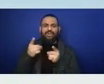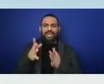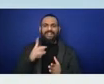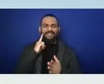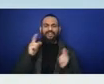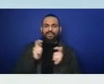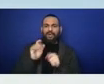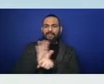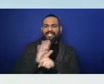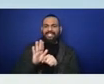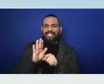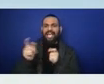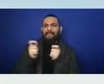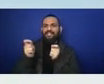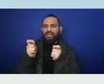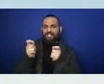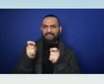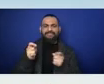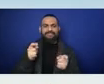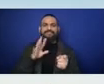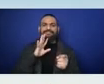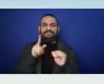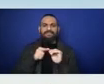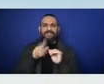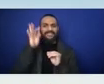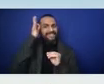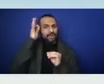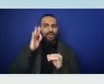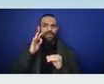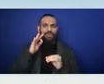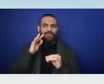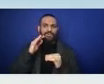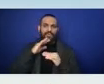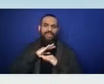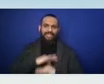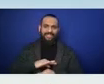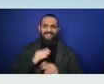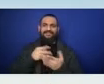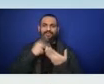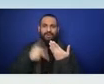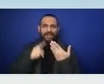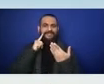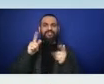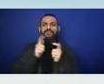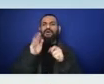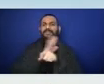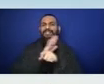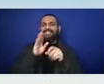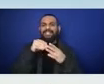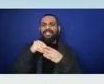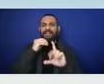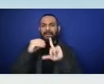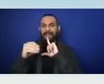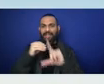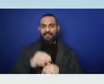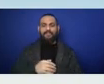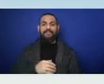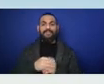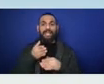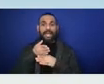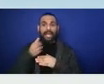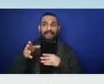And he's going to talk about federal relief programs available for small businesses in El Paso. After we give you our updates,